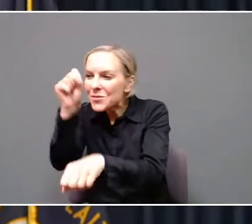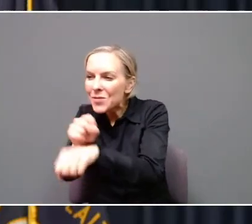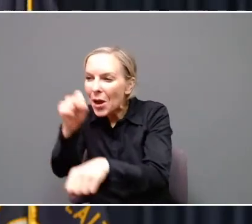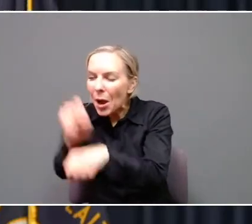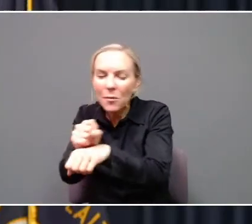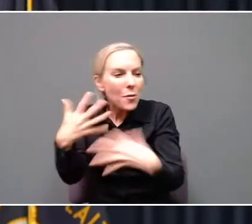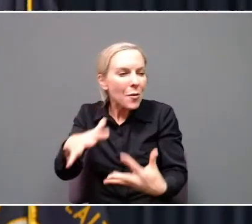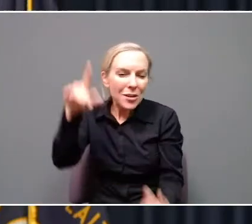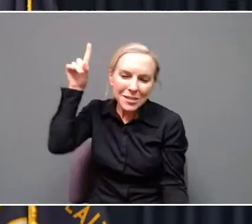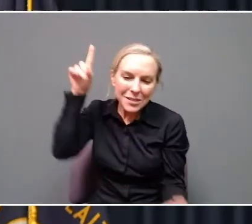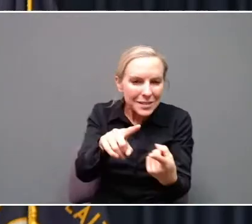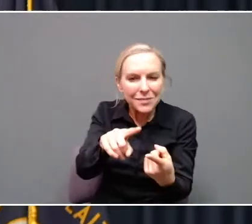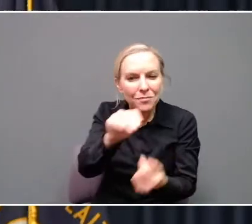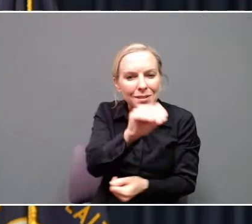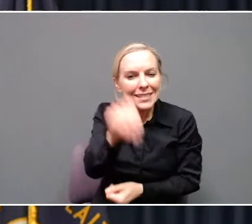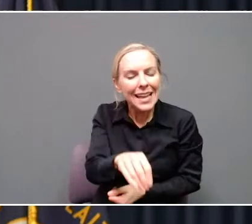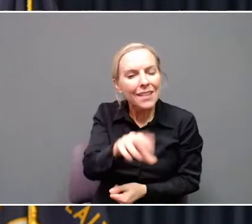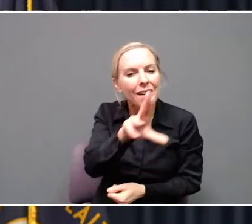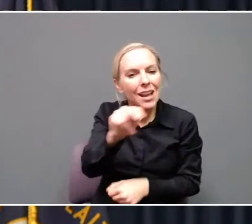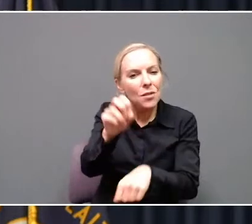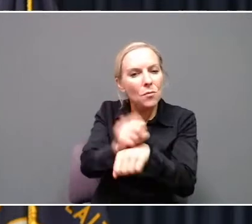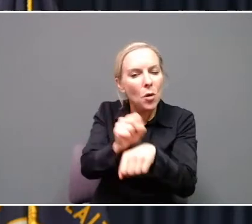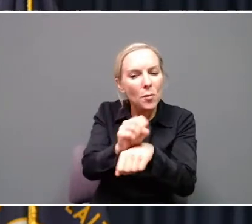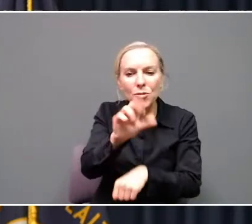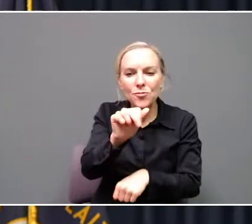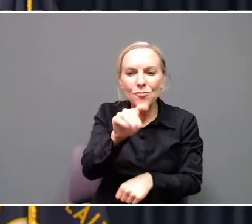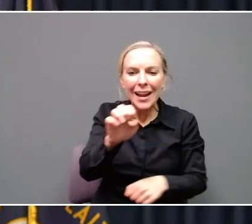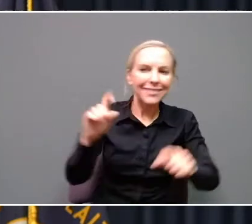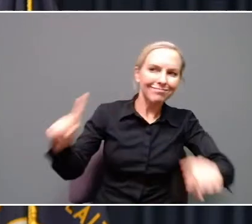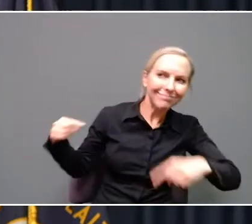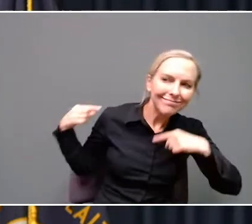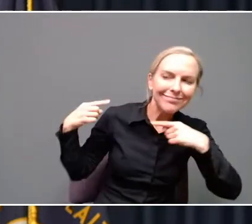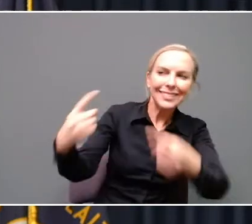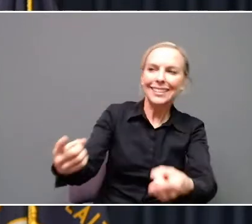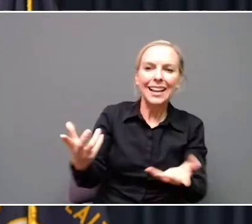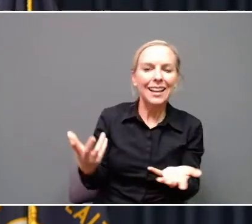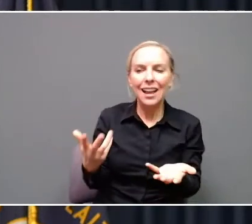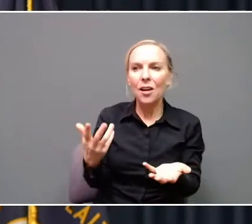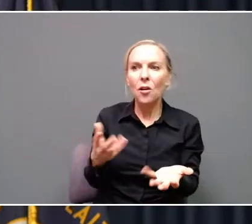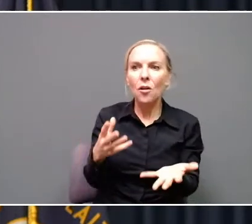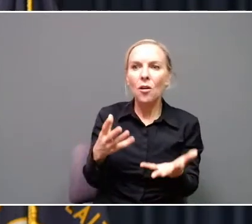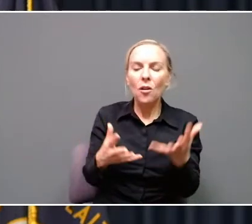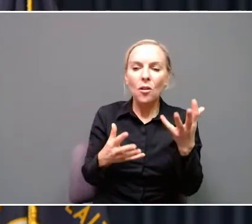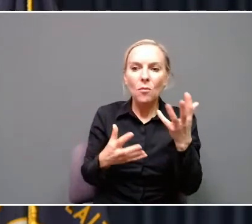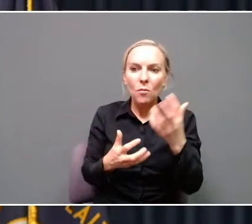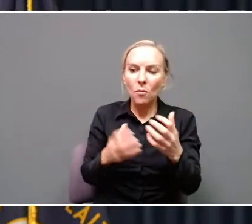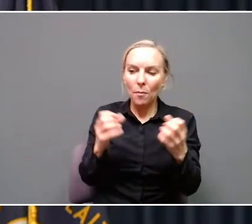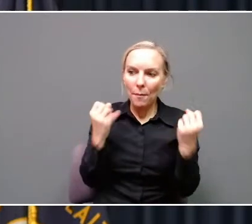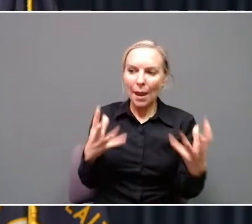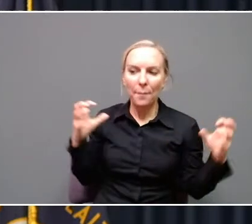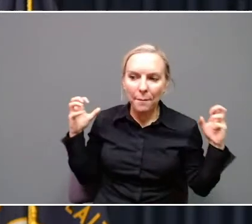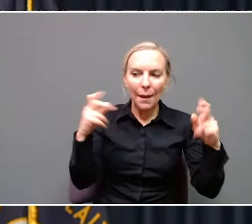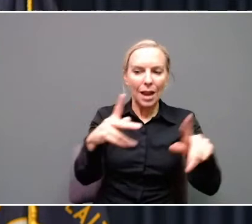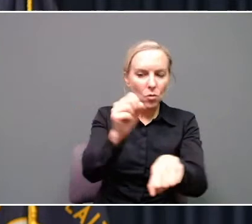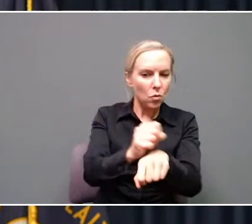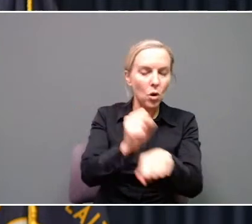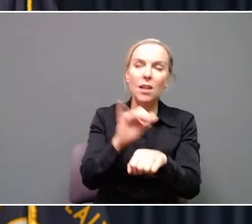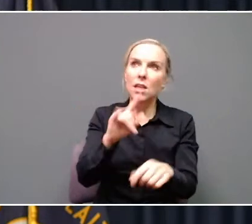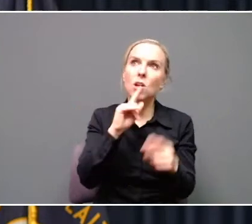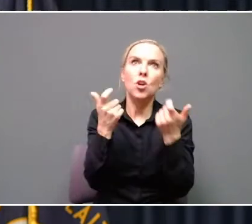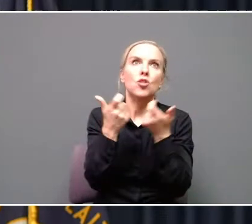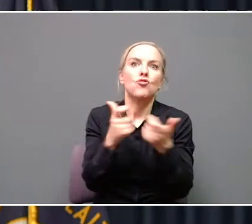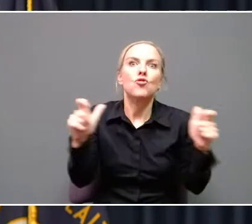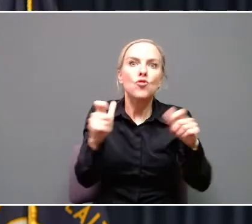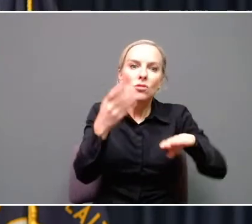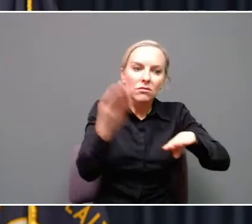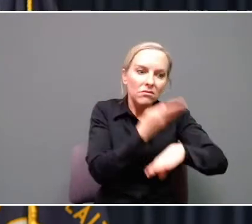in 20 ever, fewest people on unemployment in 20 plus years. Huge infrastructure projects that